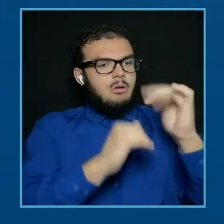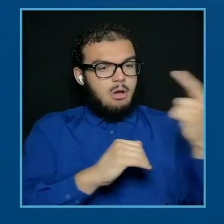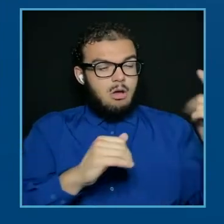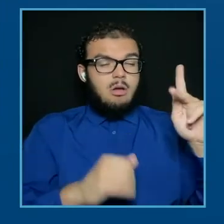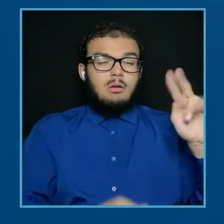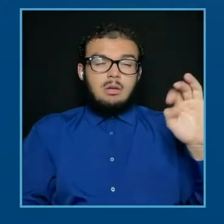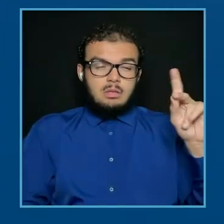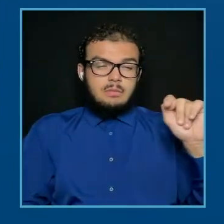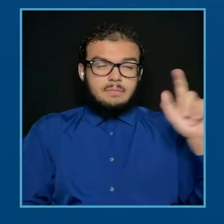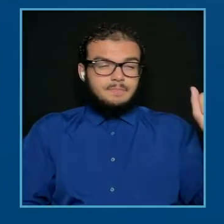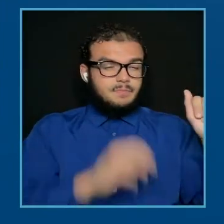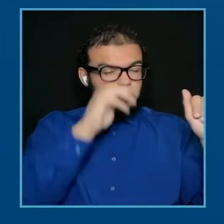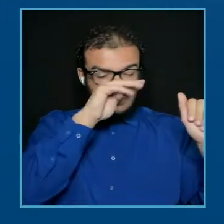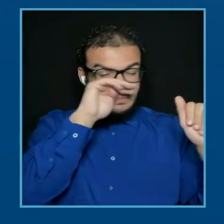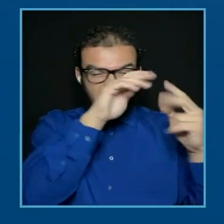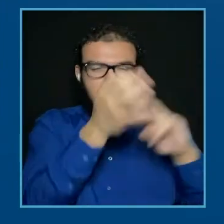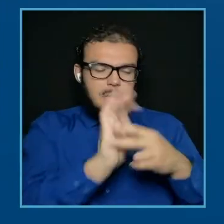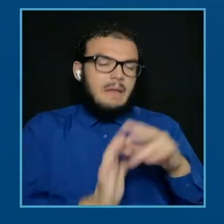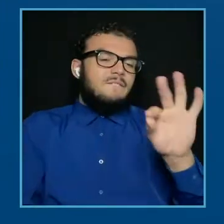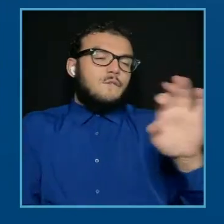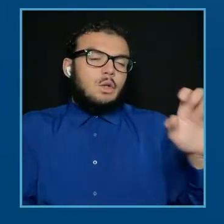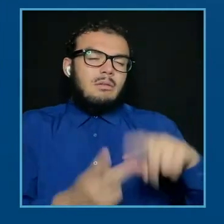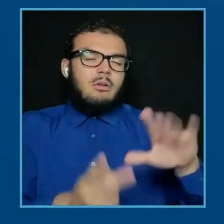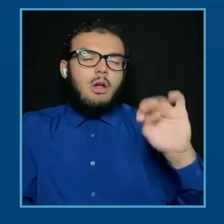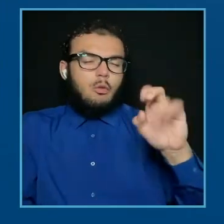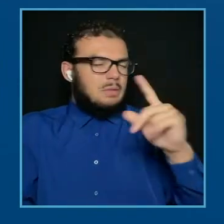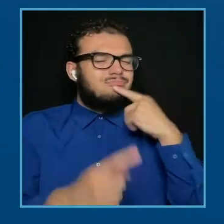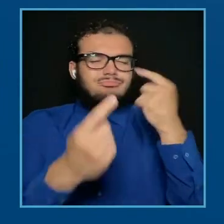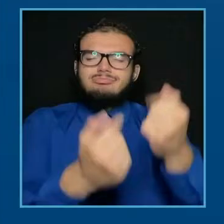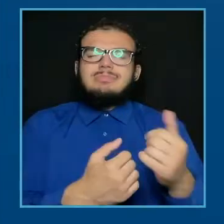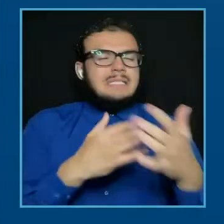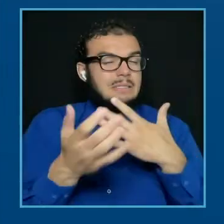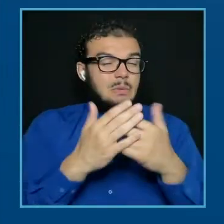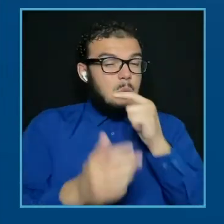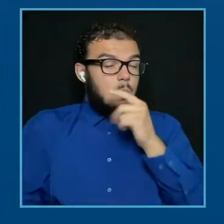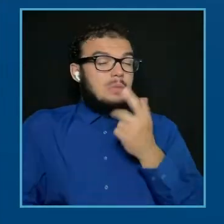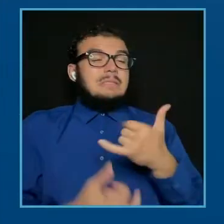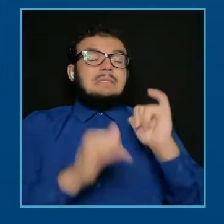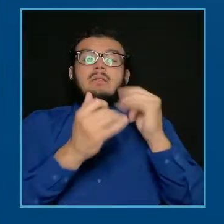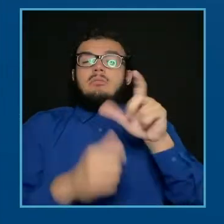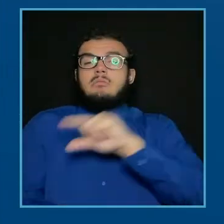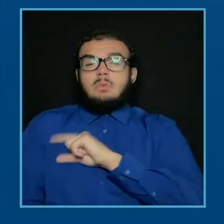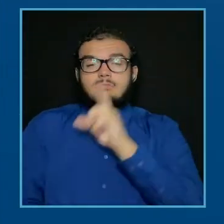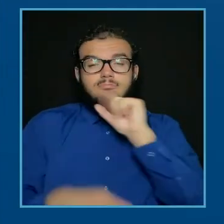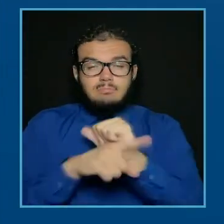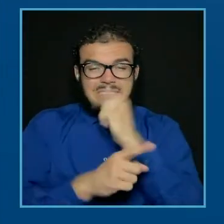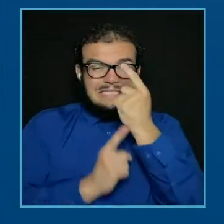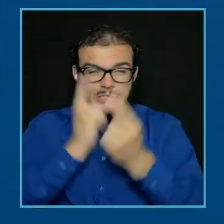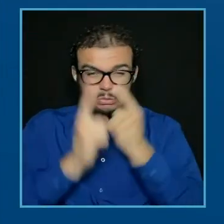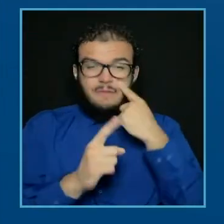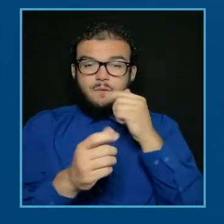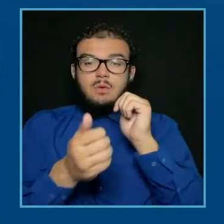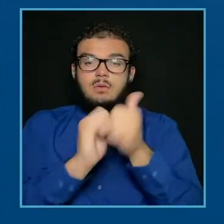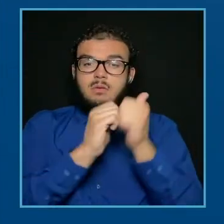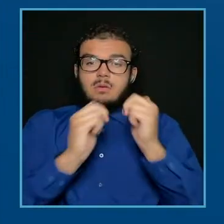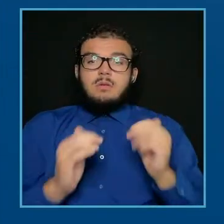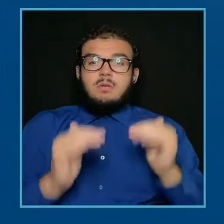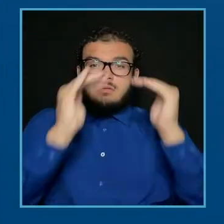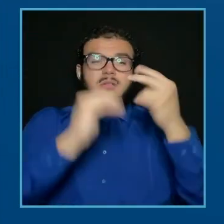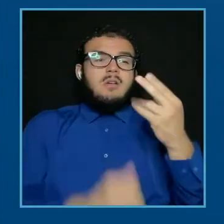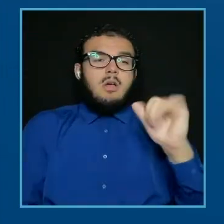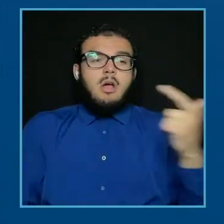Conrad would have been eliminated. The only candidate that would still be eligible to be considered in a subsequent round of voting would be Hogg and